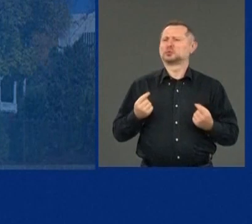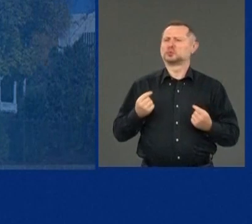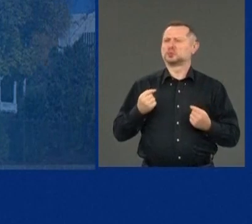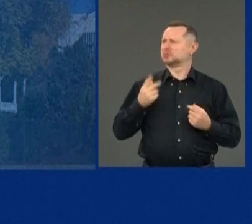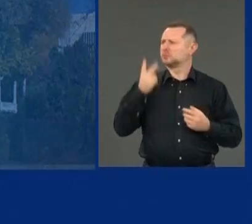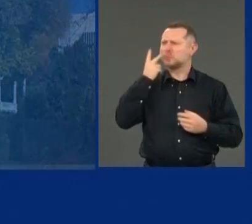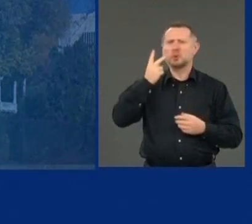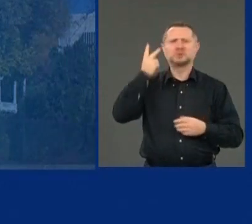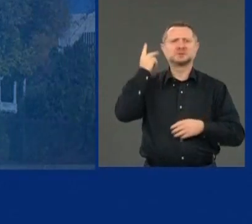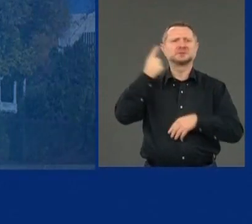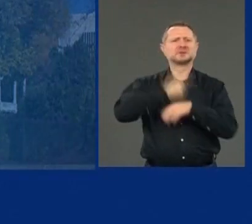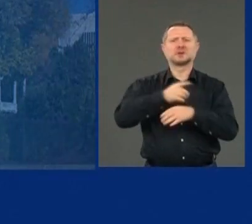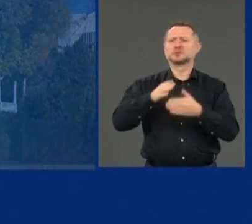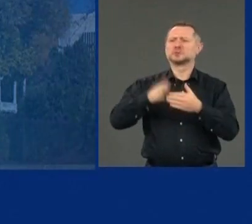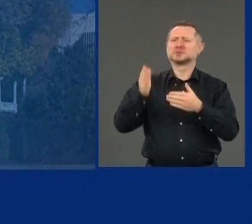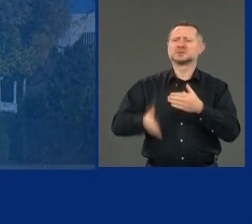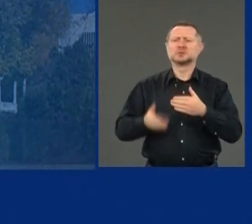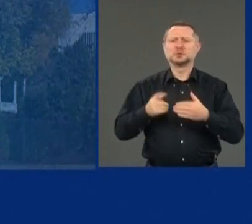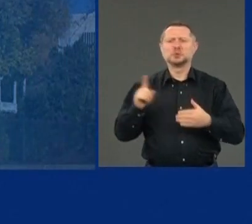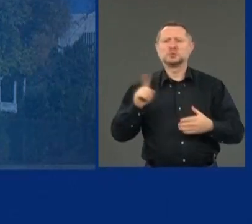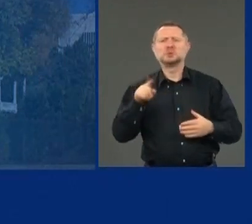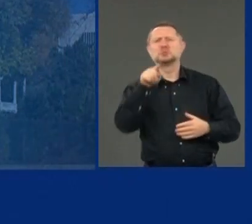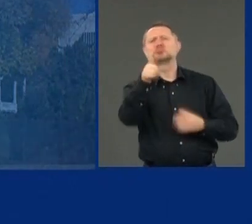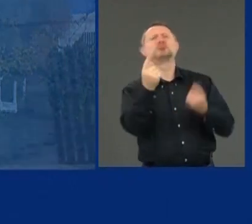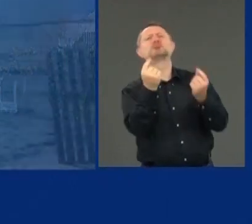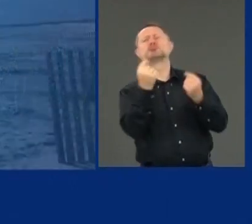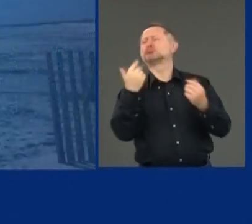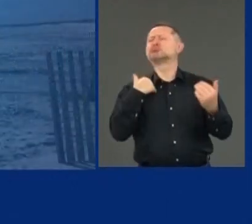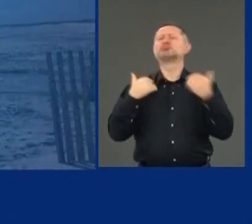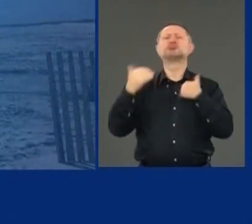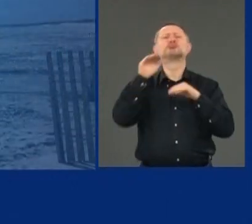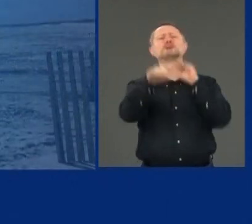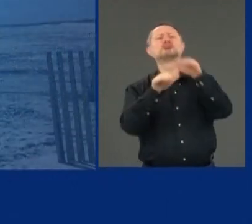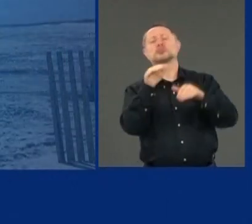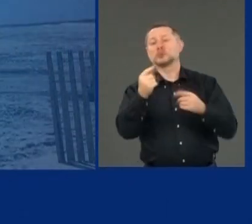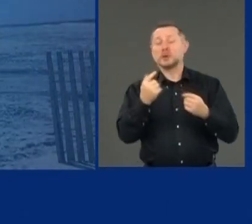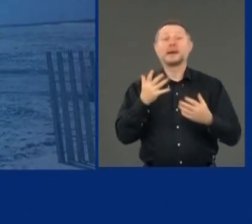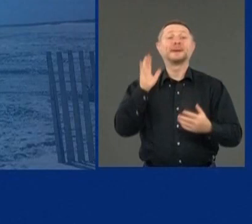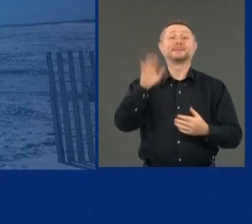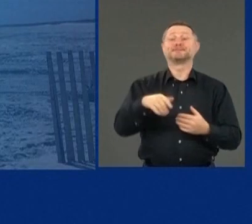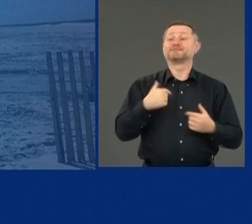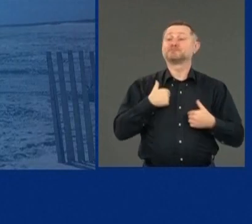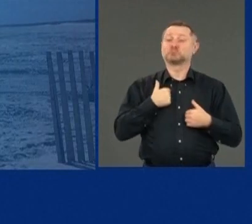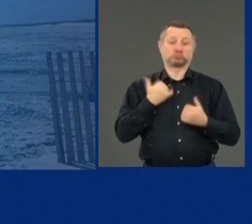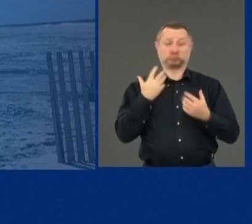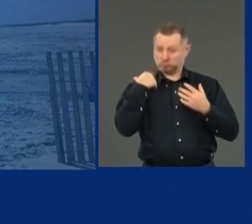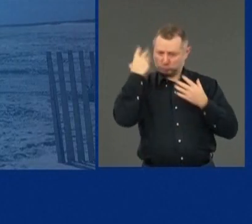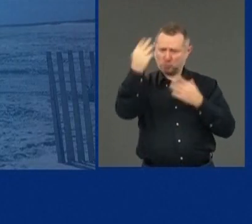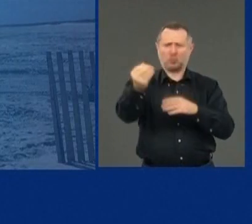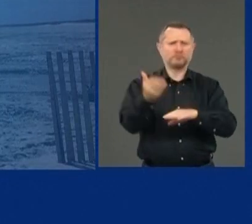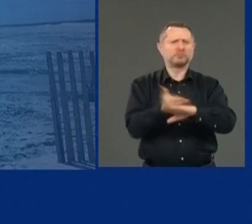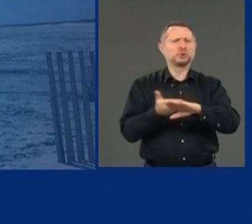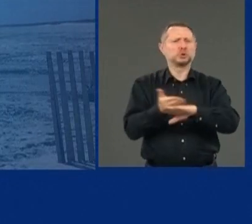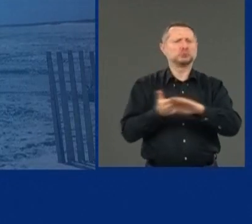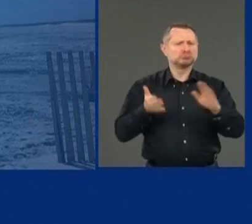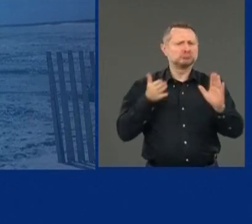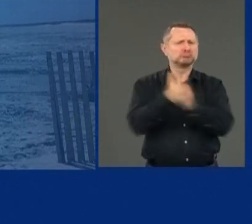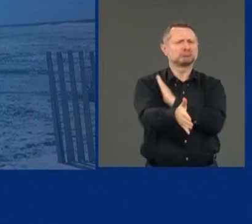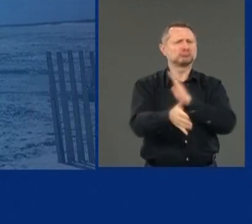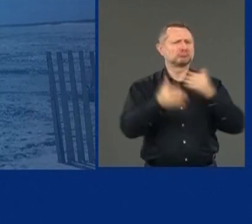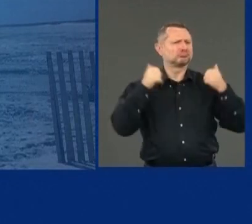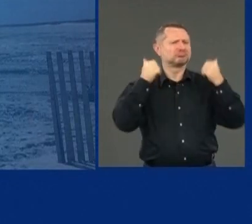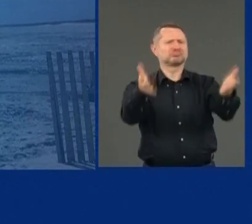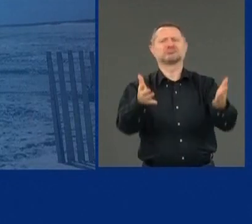People ask me all the time, what do you do? So what does a governor do on Memorial Day weekend? You go to the beach. That's what a governor does.